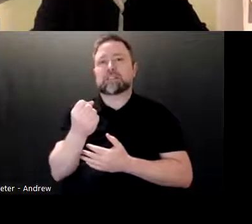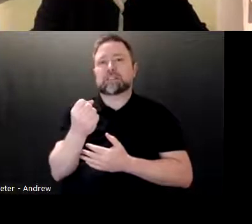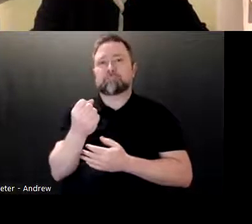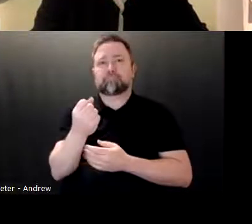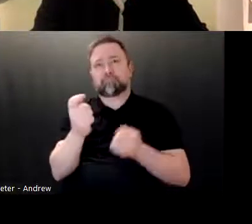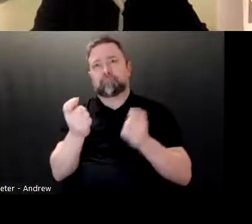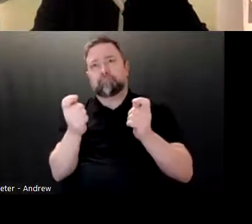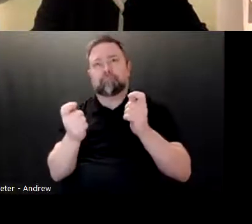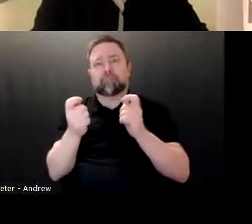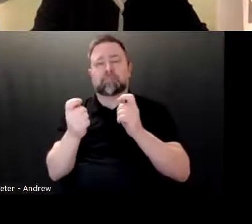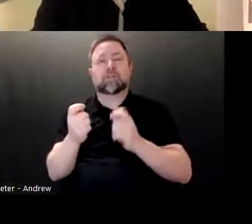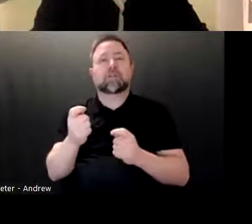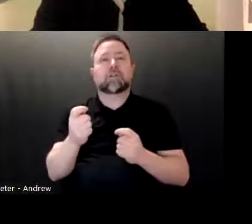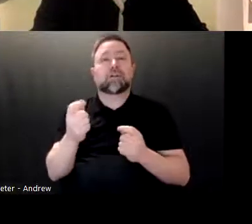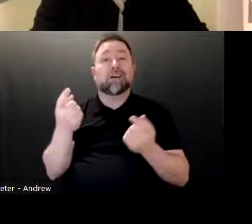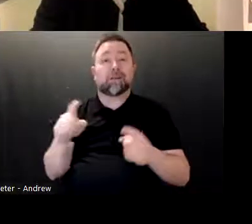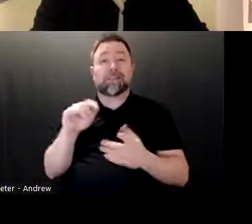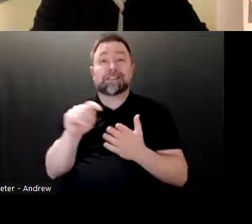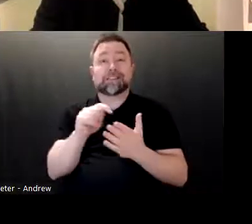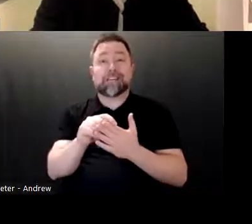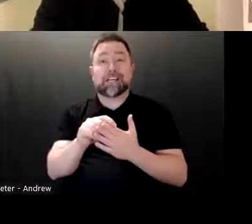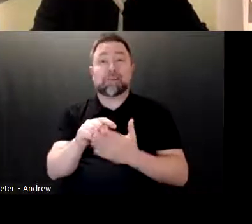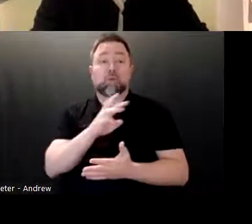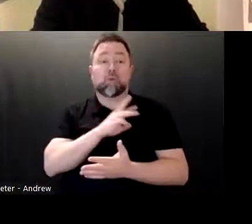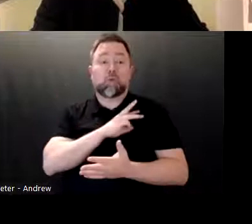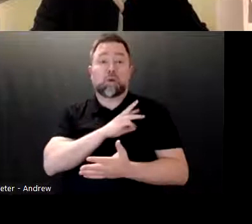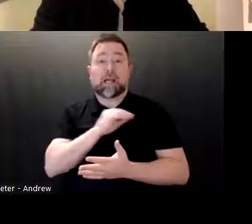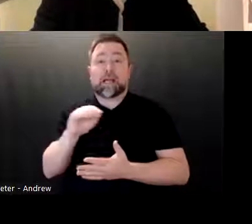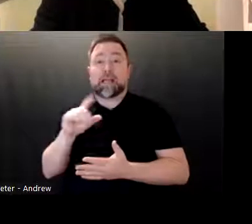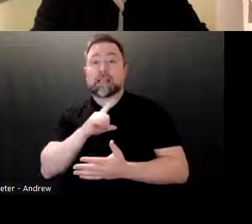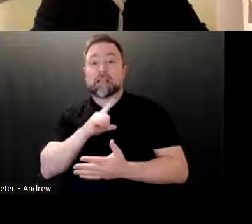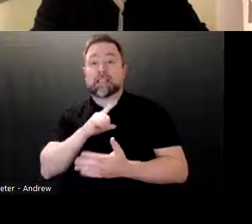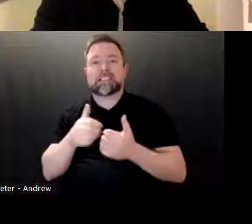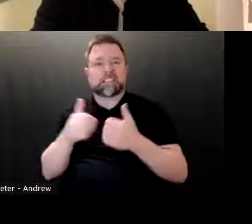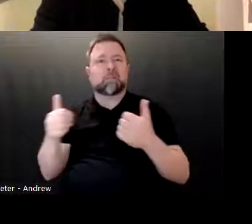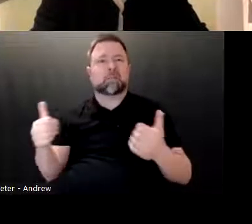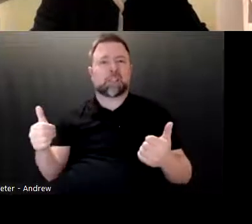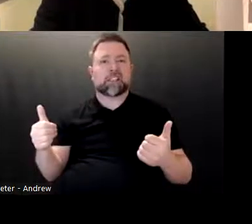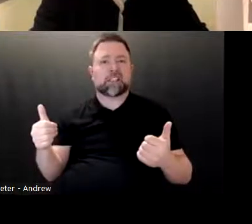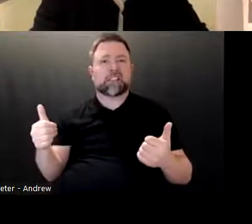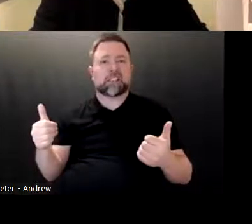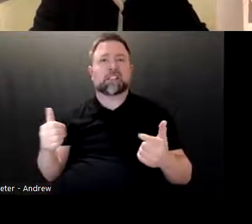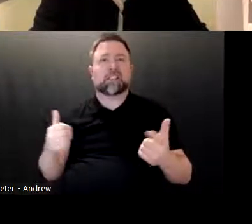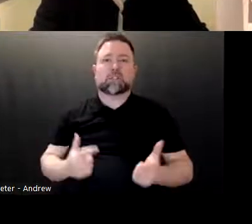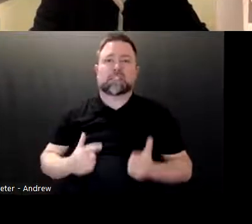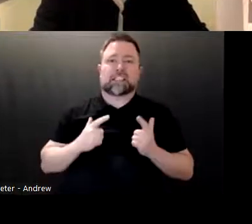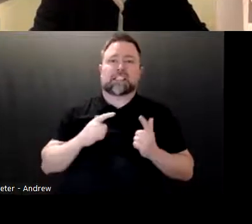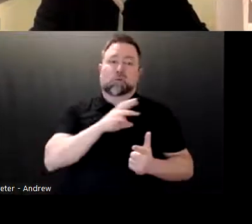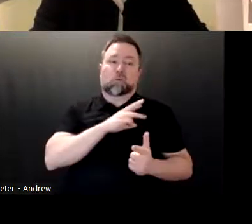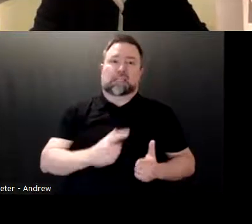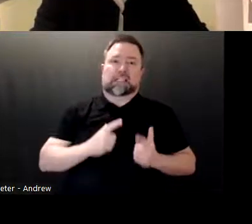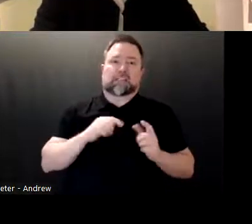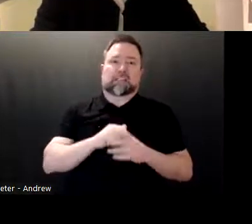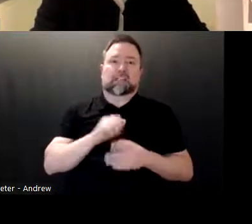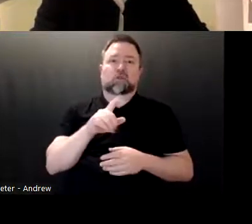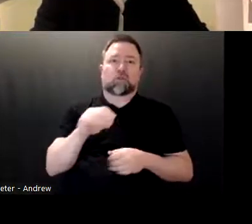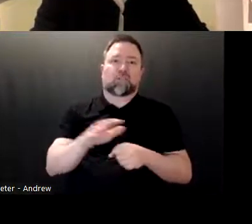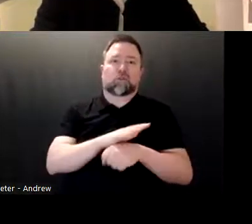And it took the form of a Pennsylvania bank barn, but which Esherick had adapted to suit his own aesthetics and